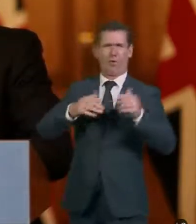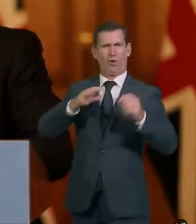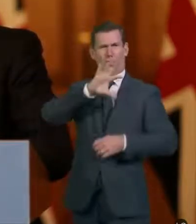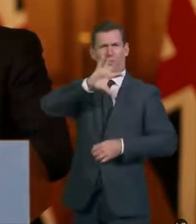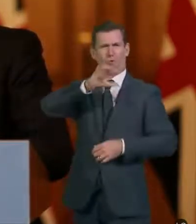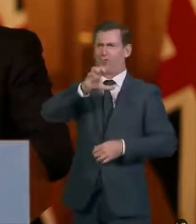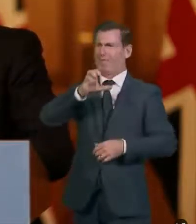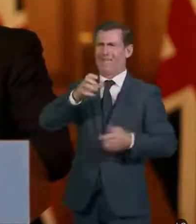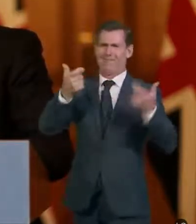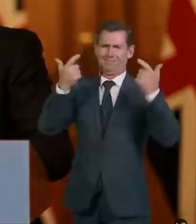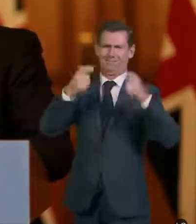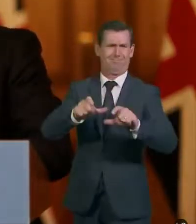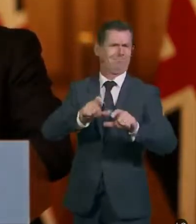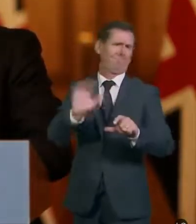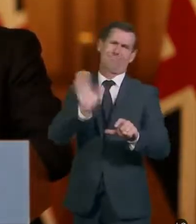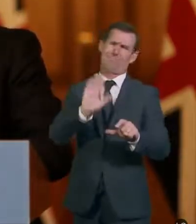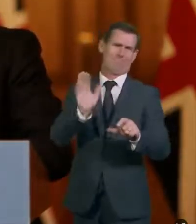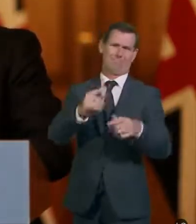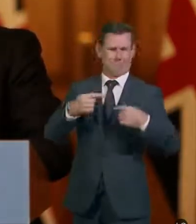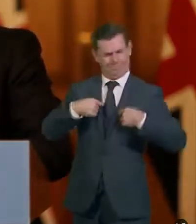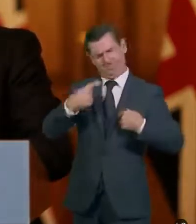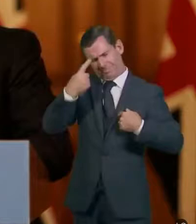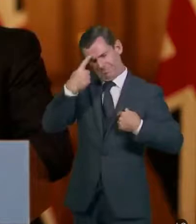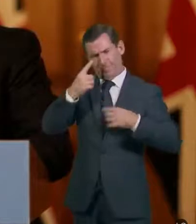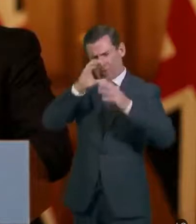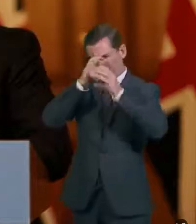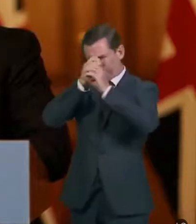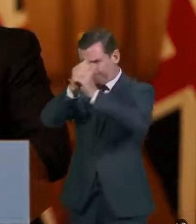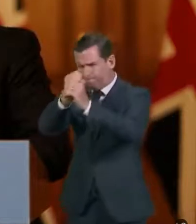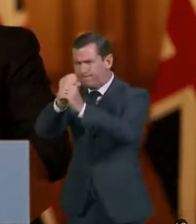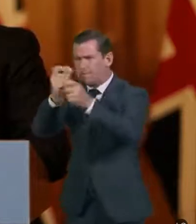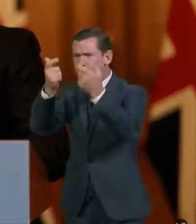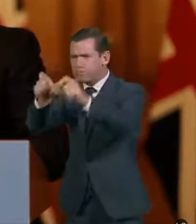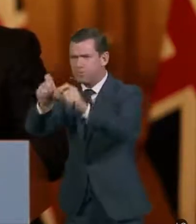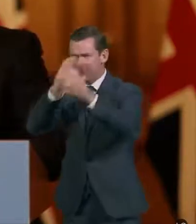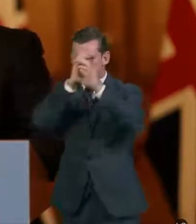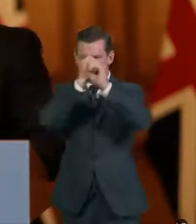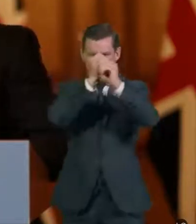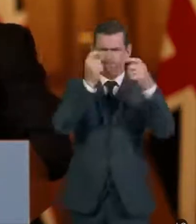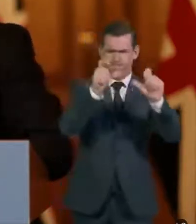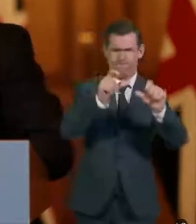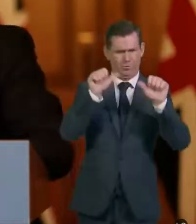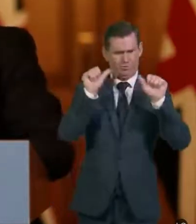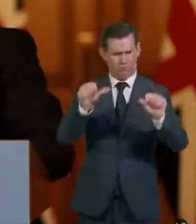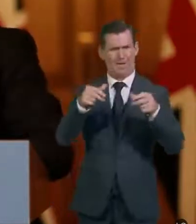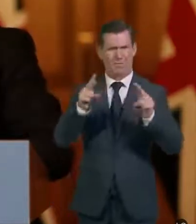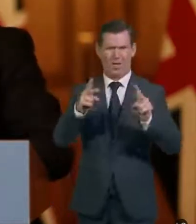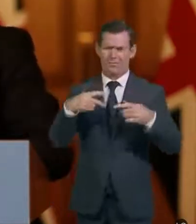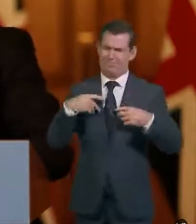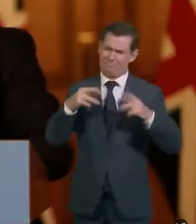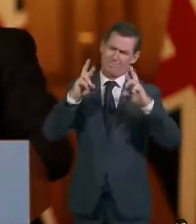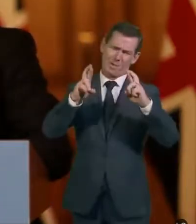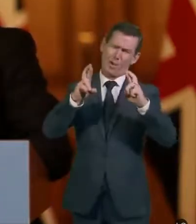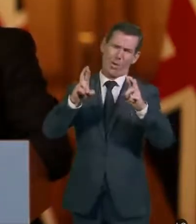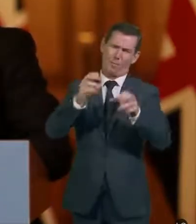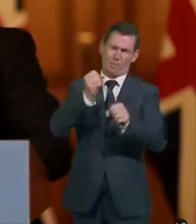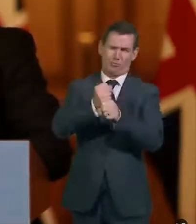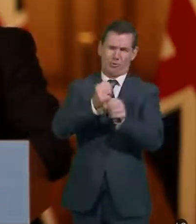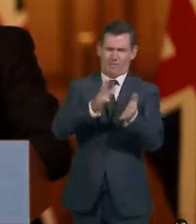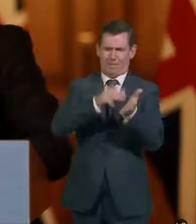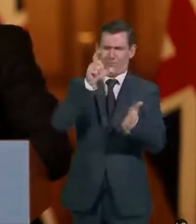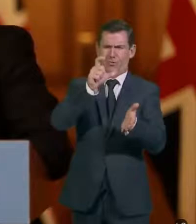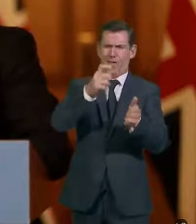one for us, and I hope that Greater Manchester will come on board. But as I said just now, obviously the national